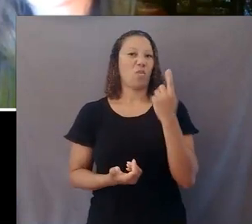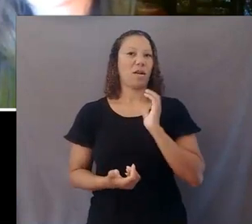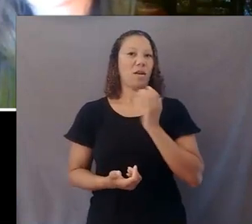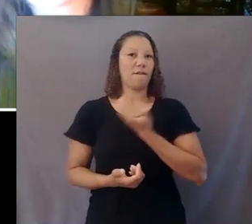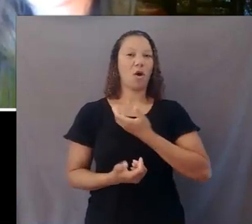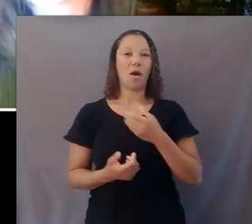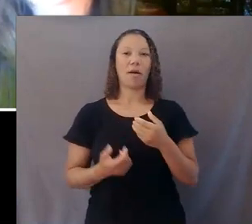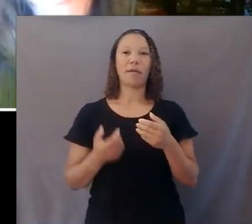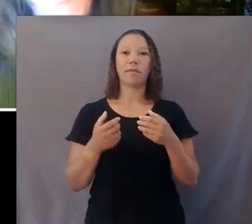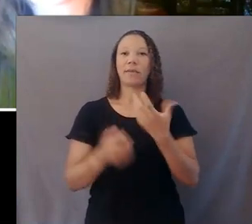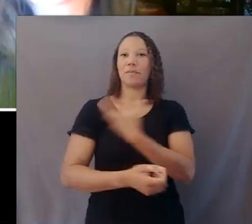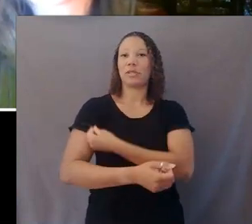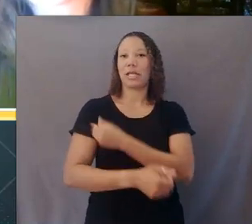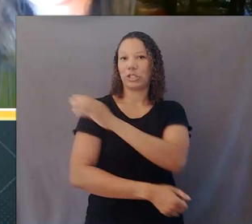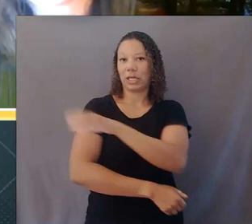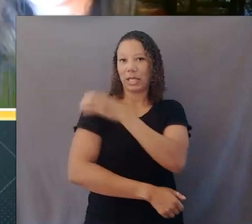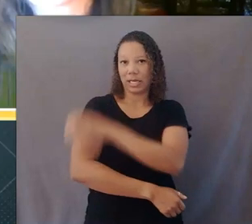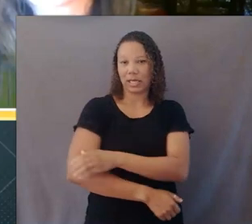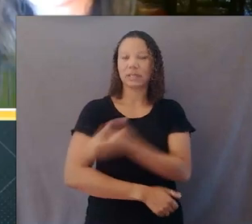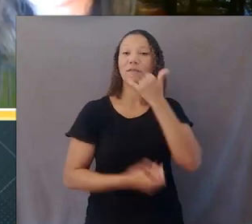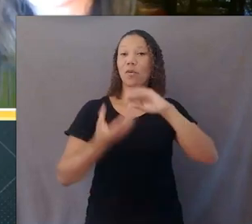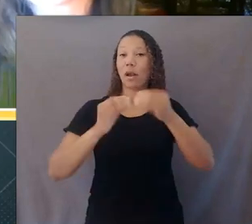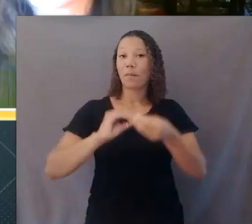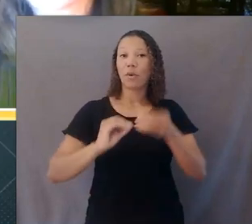immunization clinics, and that number is